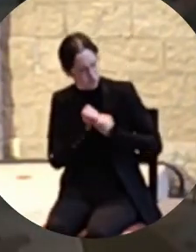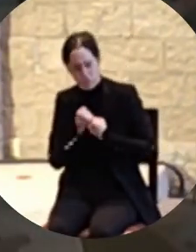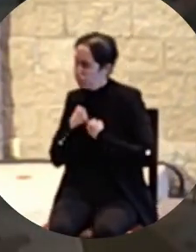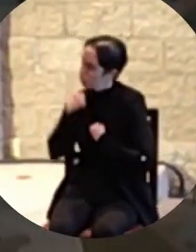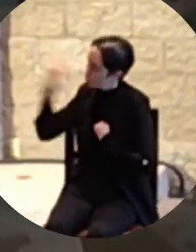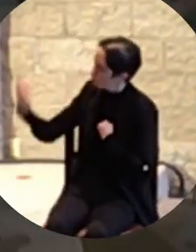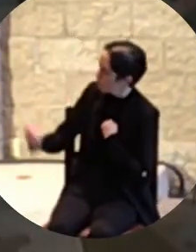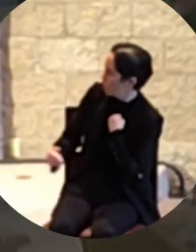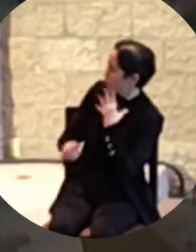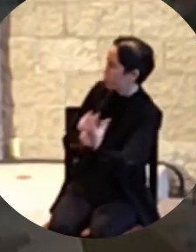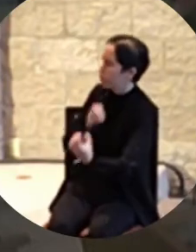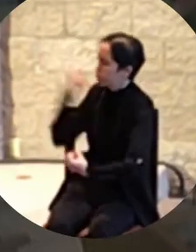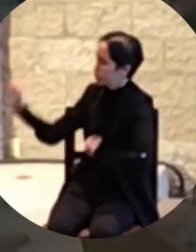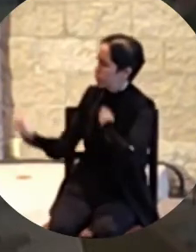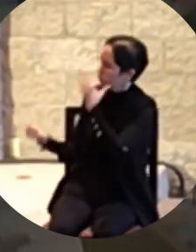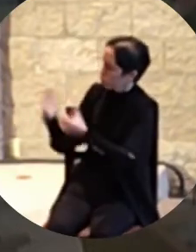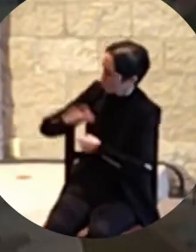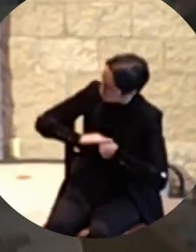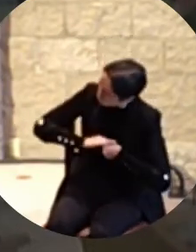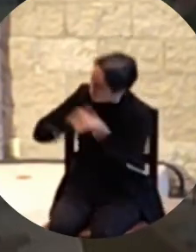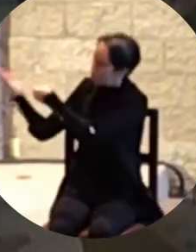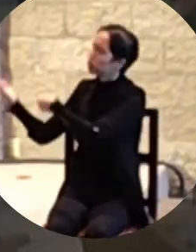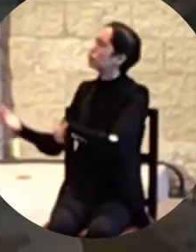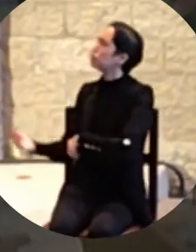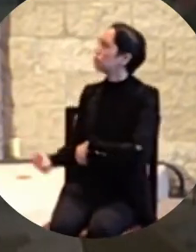could a sand fly drown?